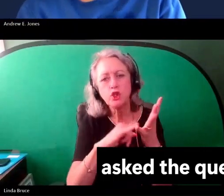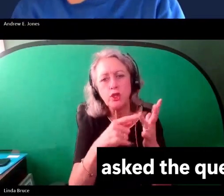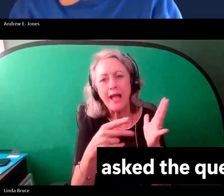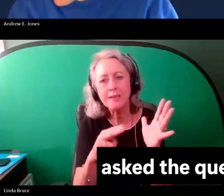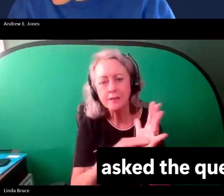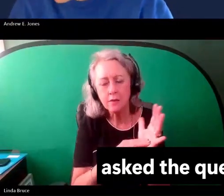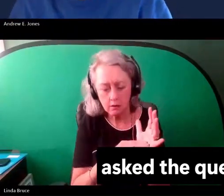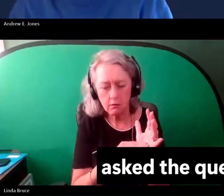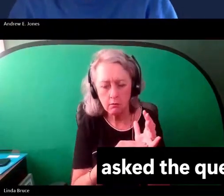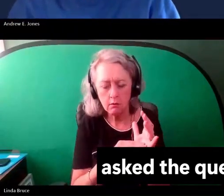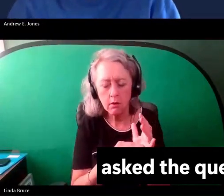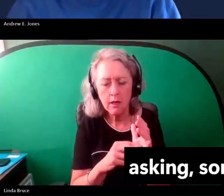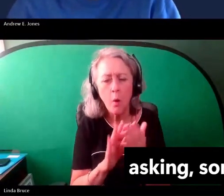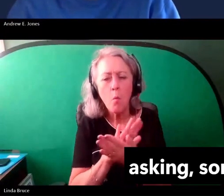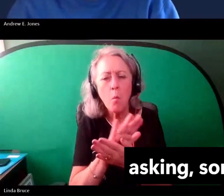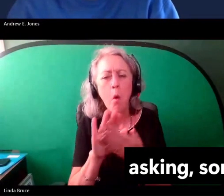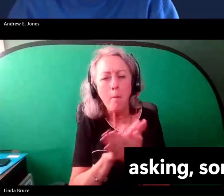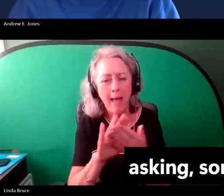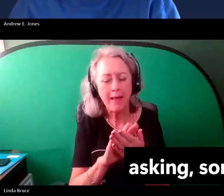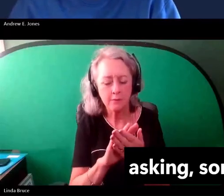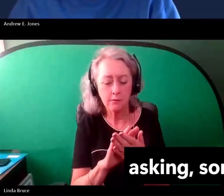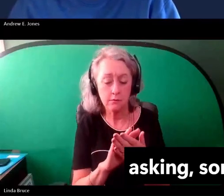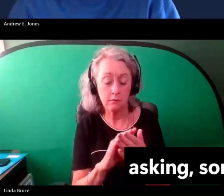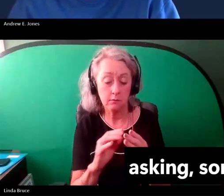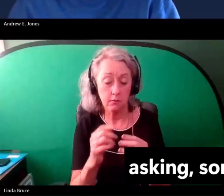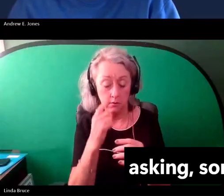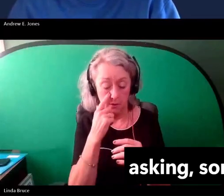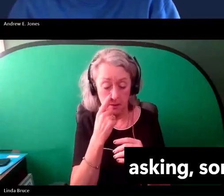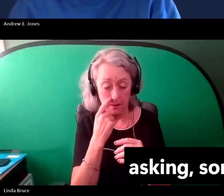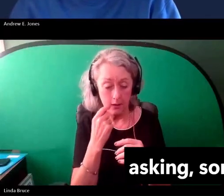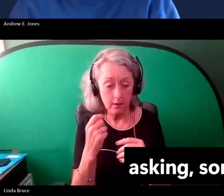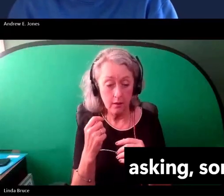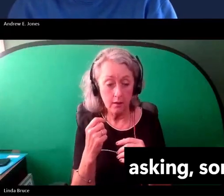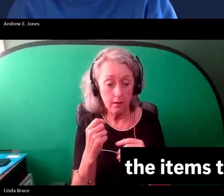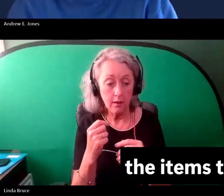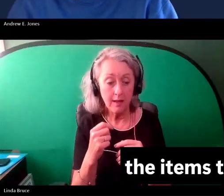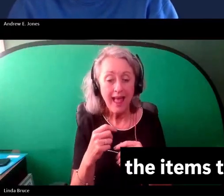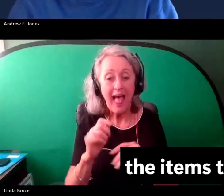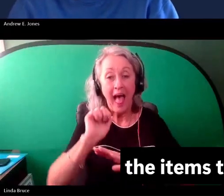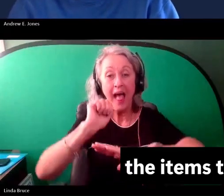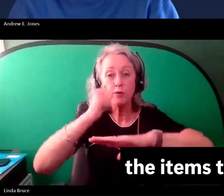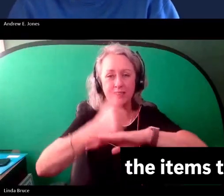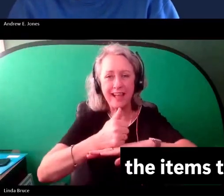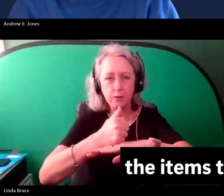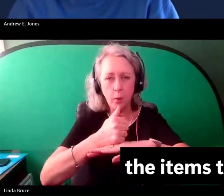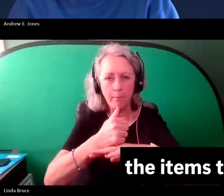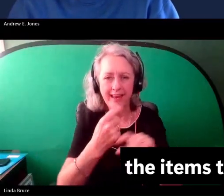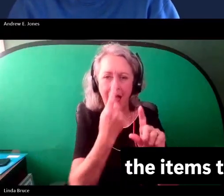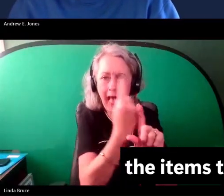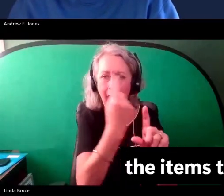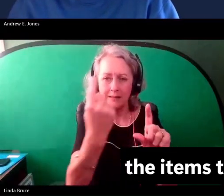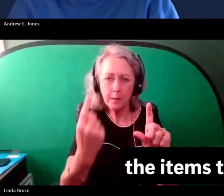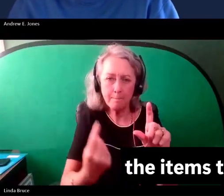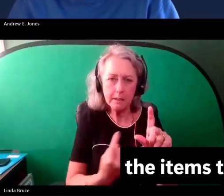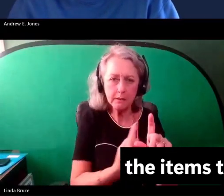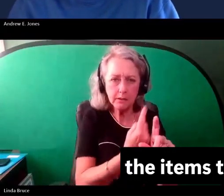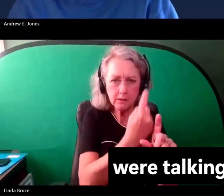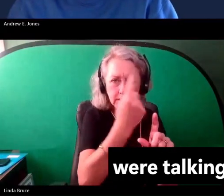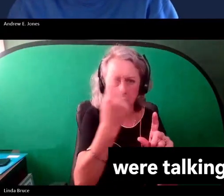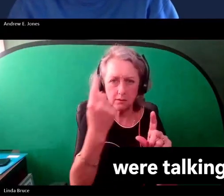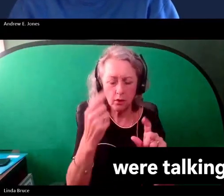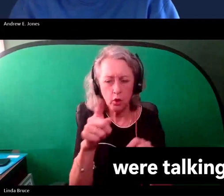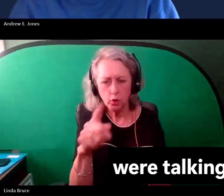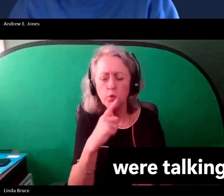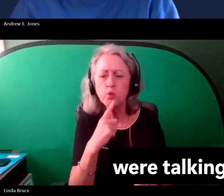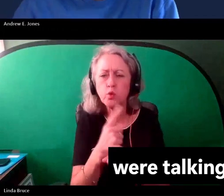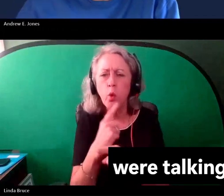the question. What I was actually asking, sorry, was how you set up the items to because so when you were